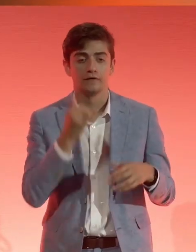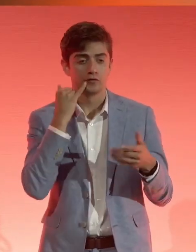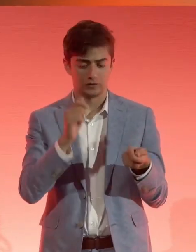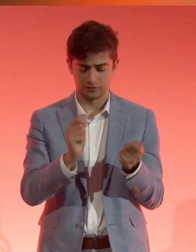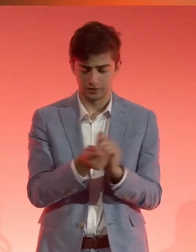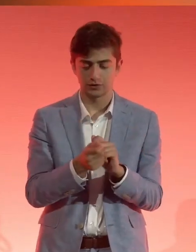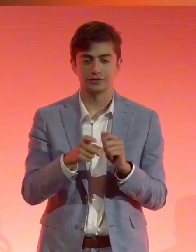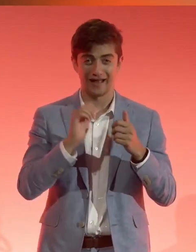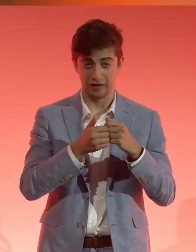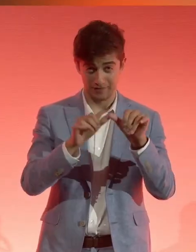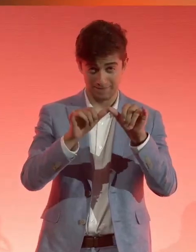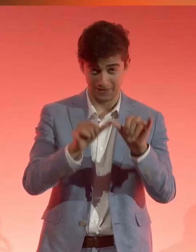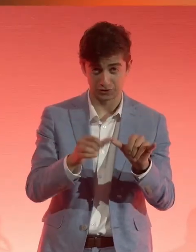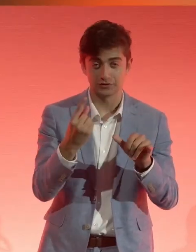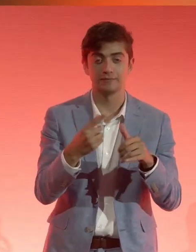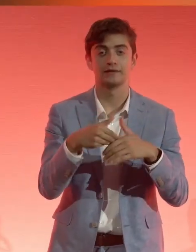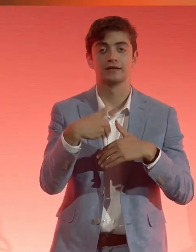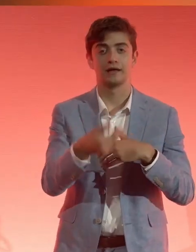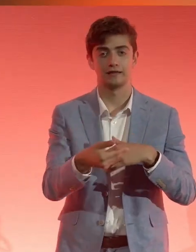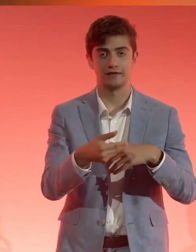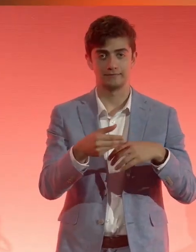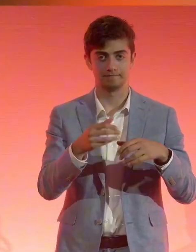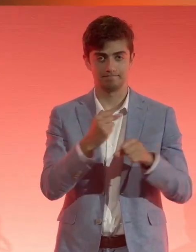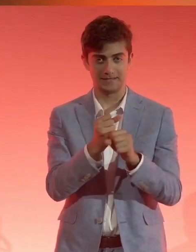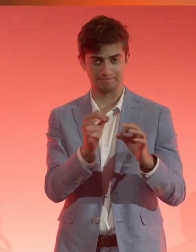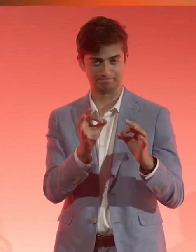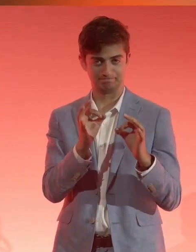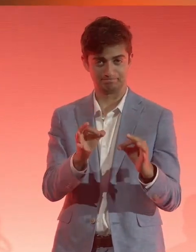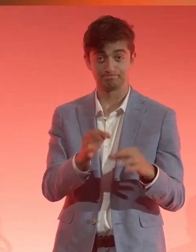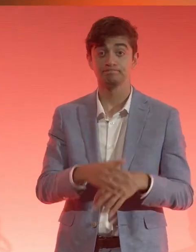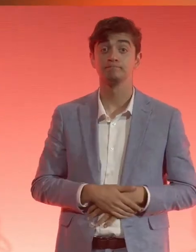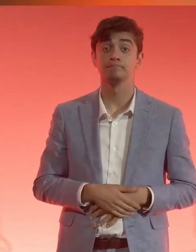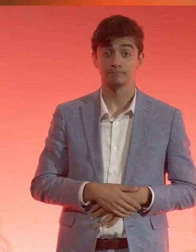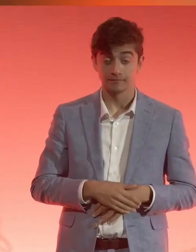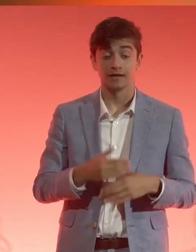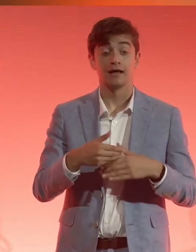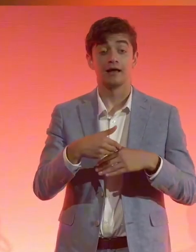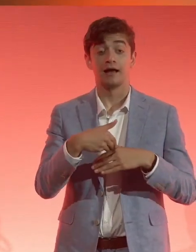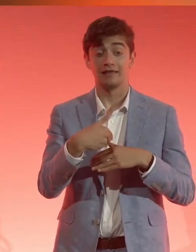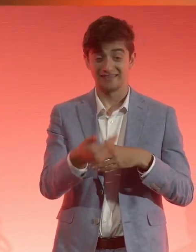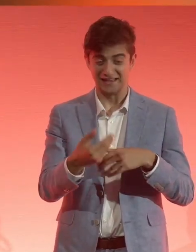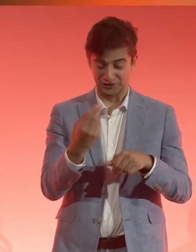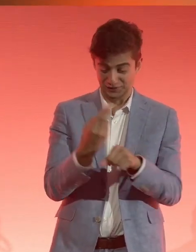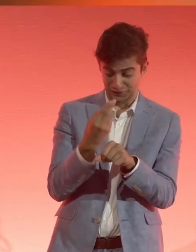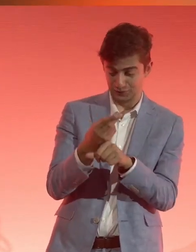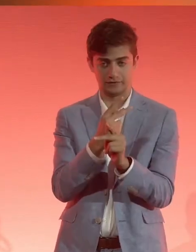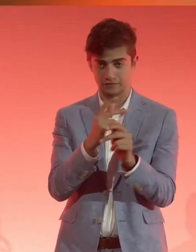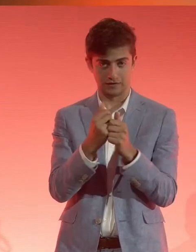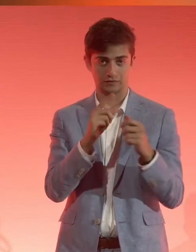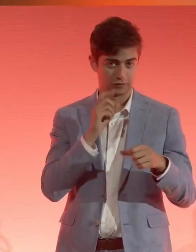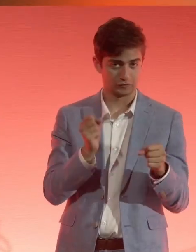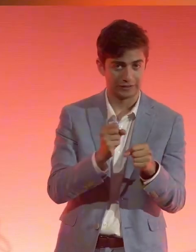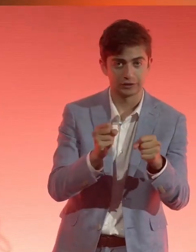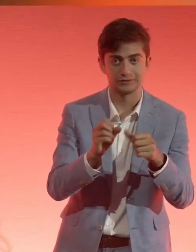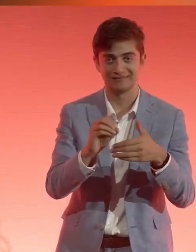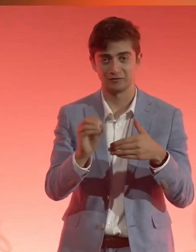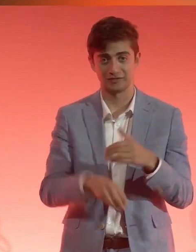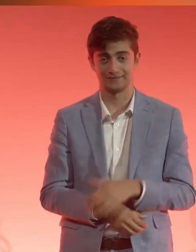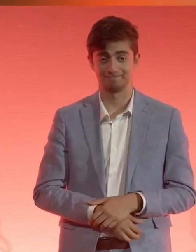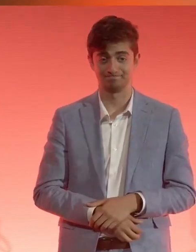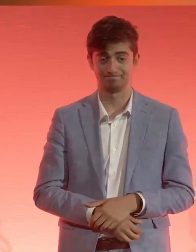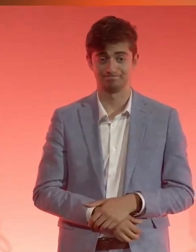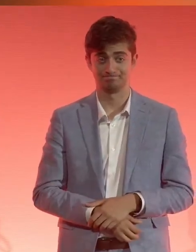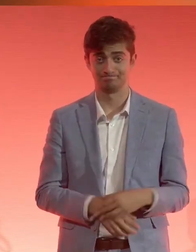and optimize it. And then you have to use AI to sharpen the strategy and the outcomes. That's it. So what do you